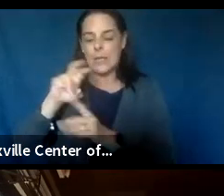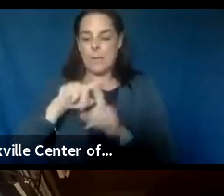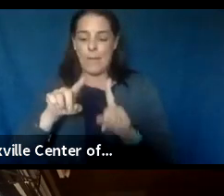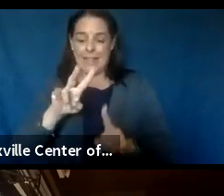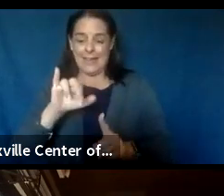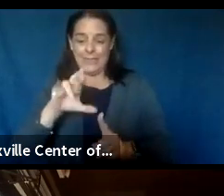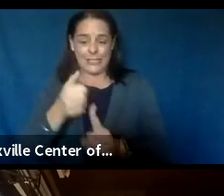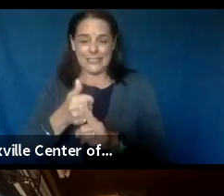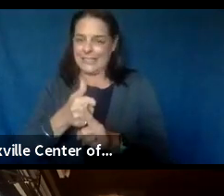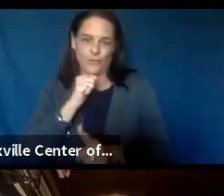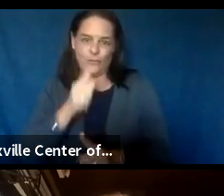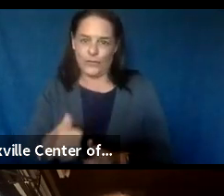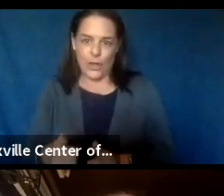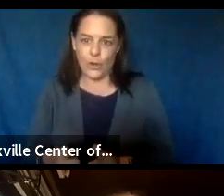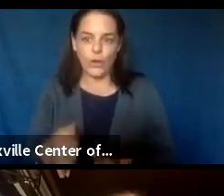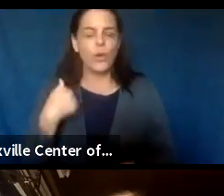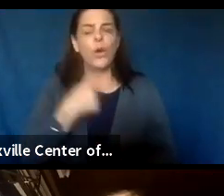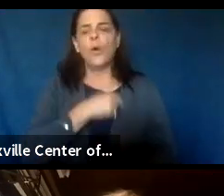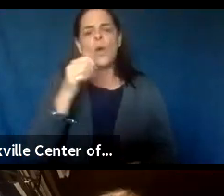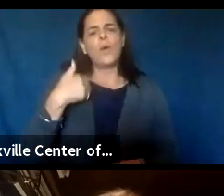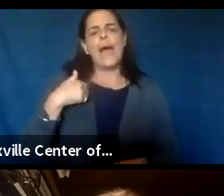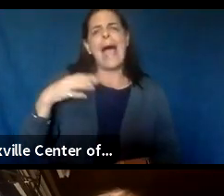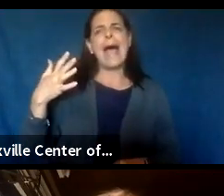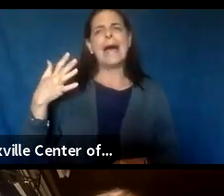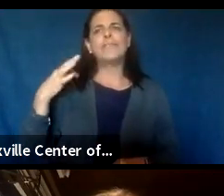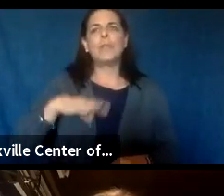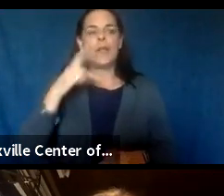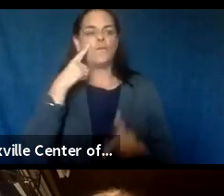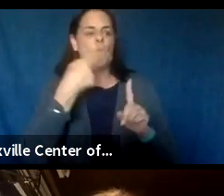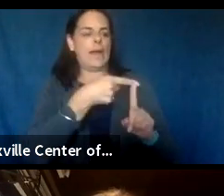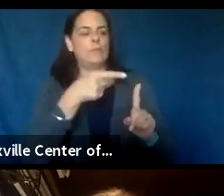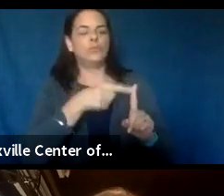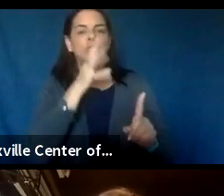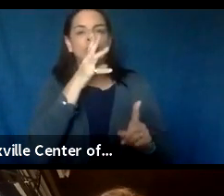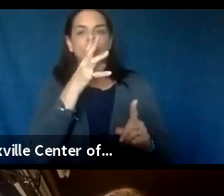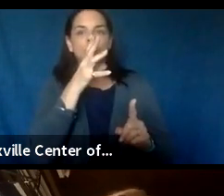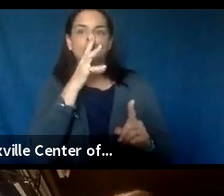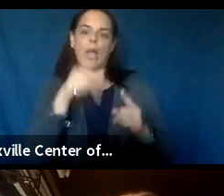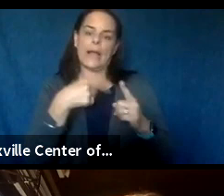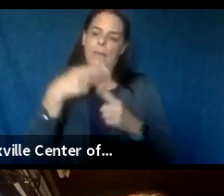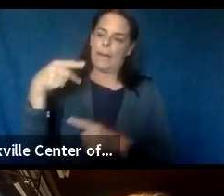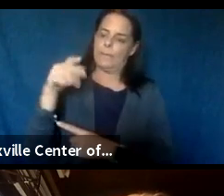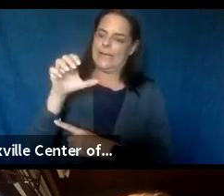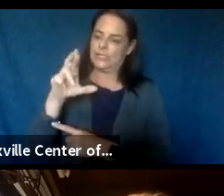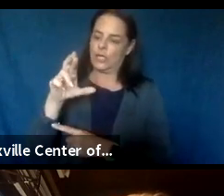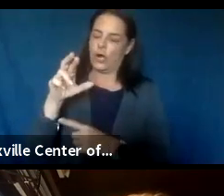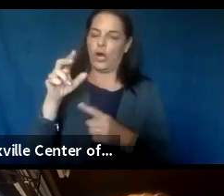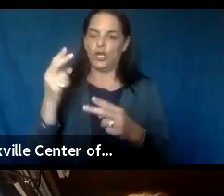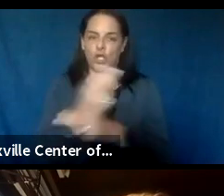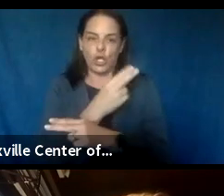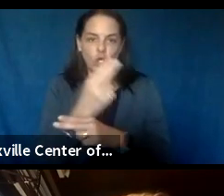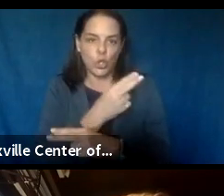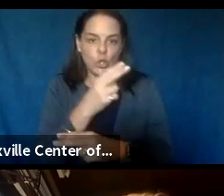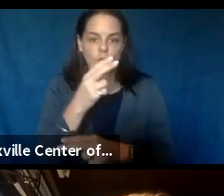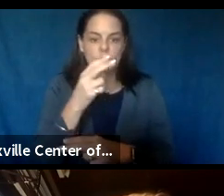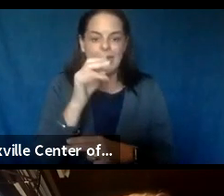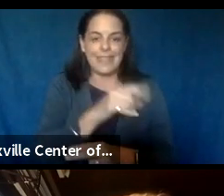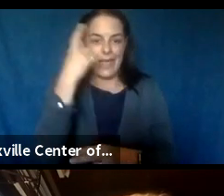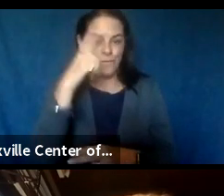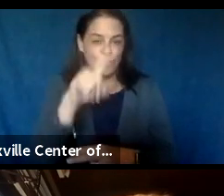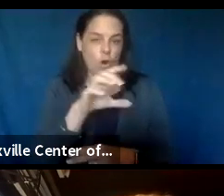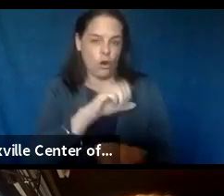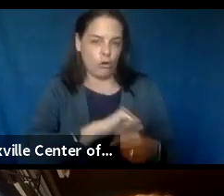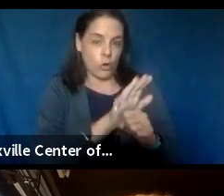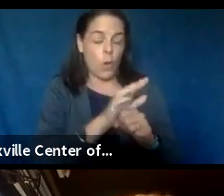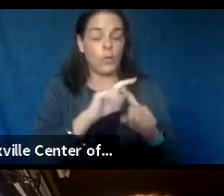of Mullis speaking to the use of PCR as a diagnostic tool for COVID, but we do have the benefit of his generalized statements about viruses and